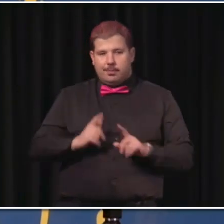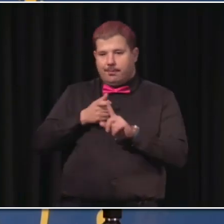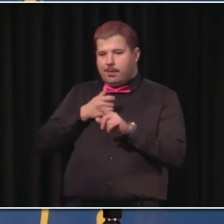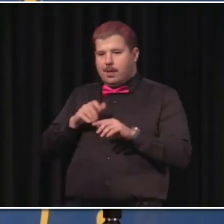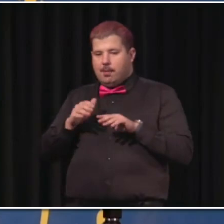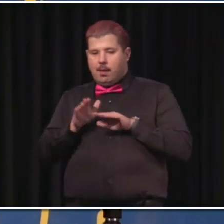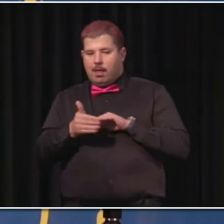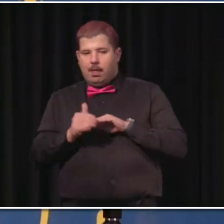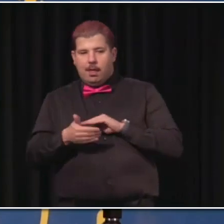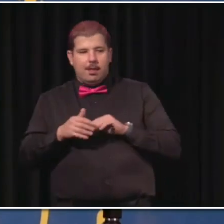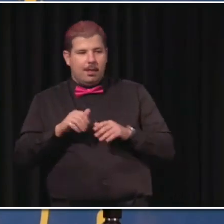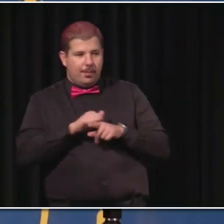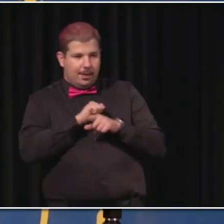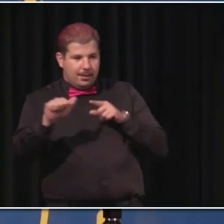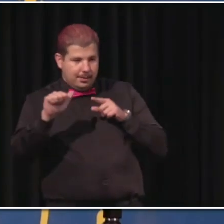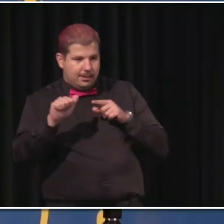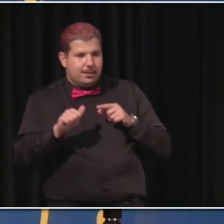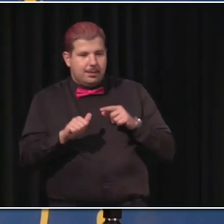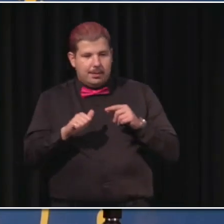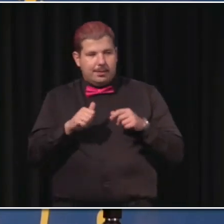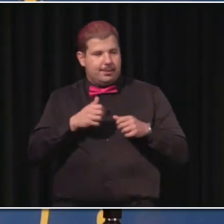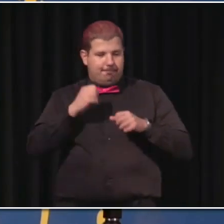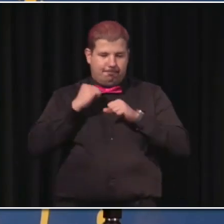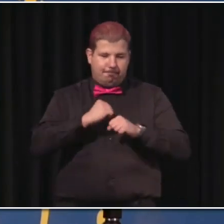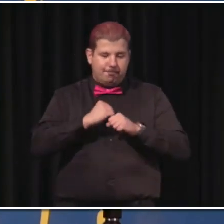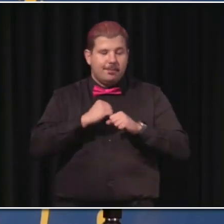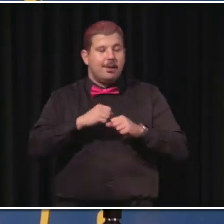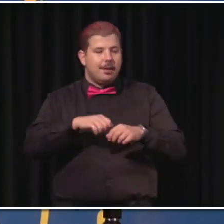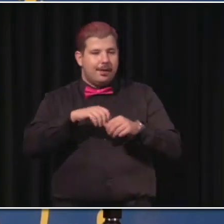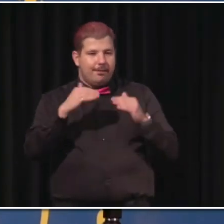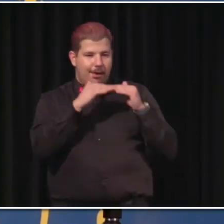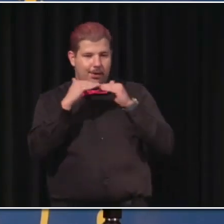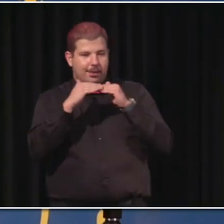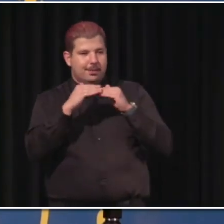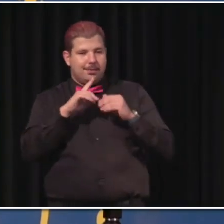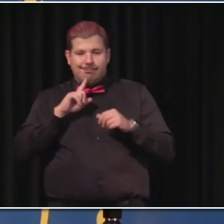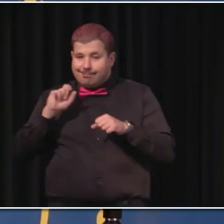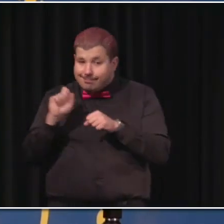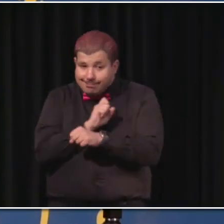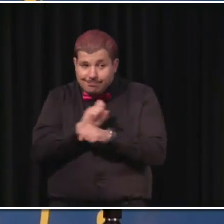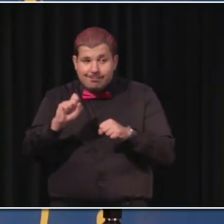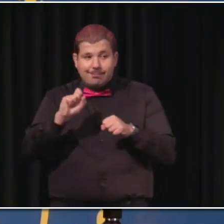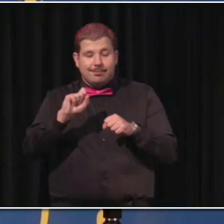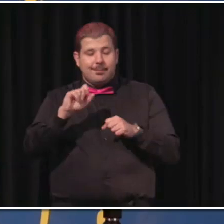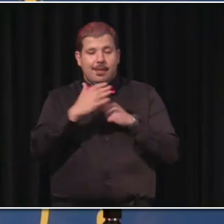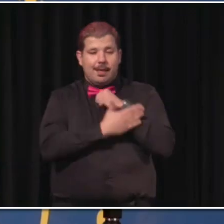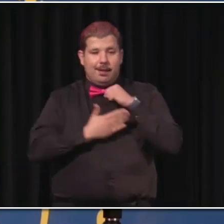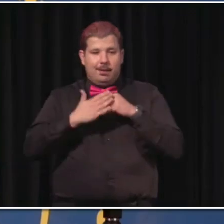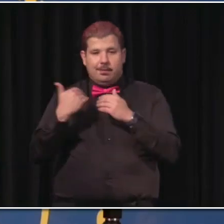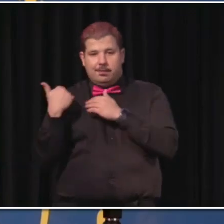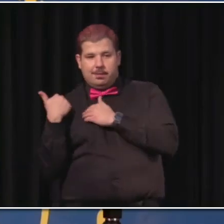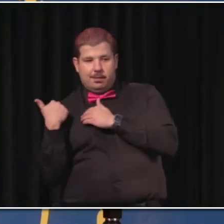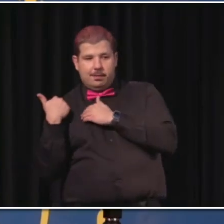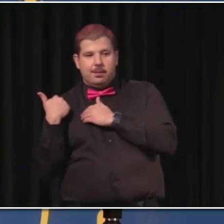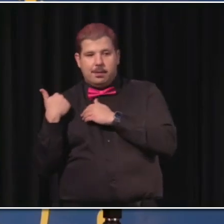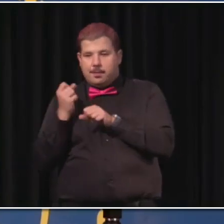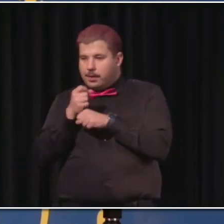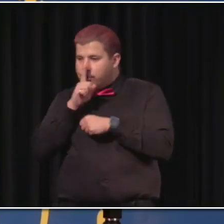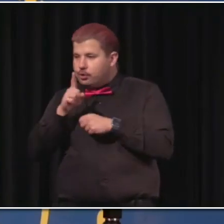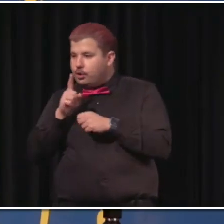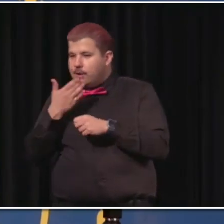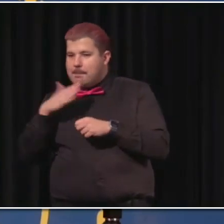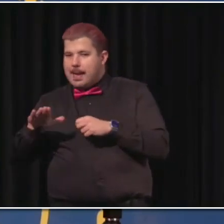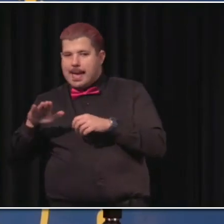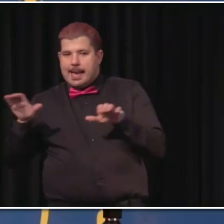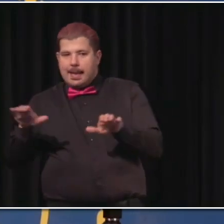enforces fairness. It is quite literally the county's job to make sure that bad actors